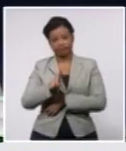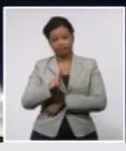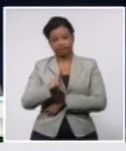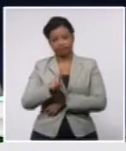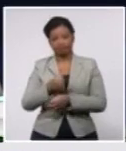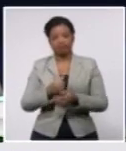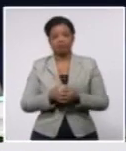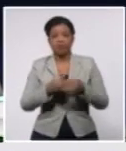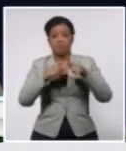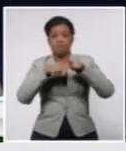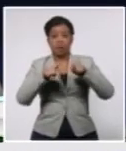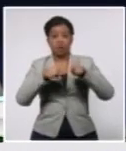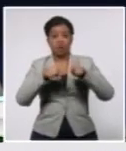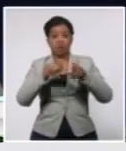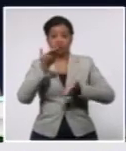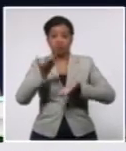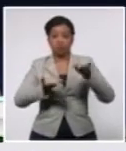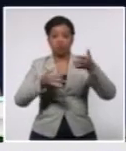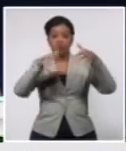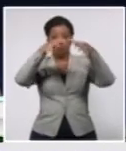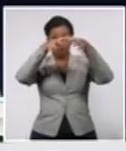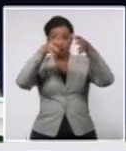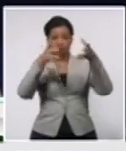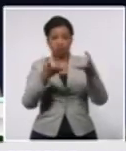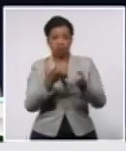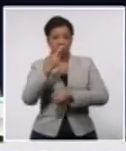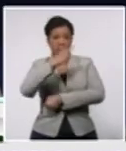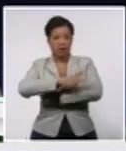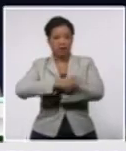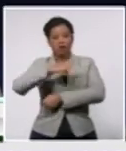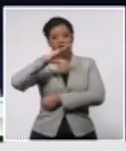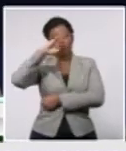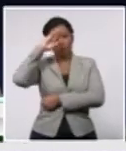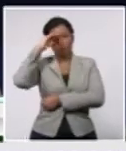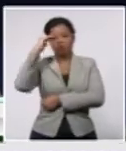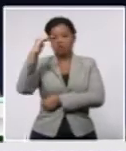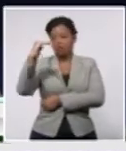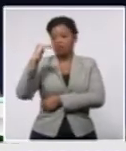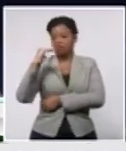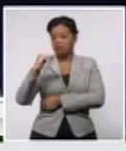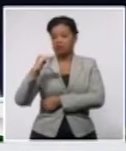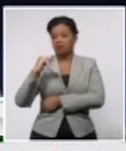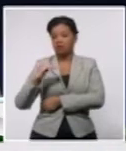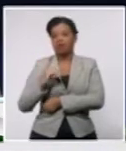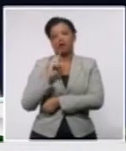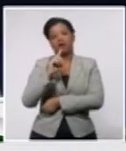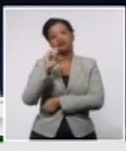States remains leading the list of countries with the most cases, with